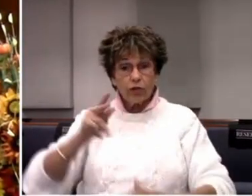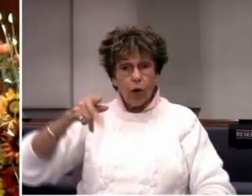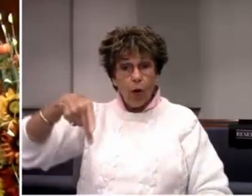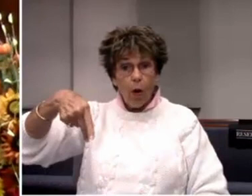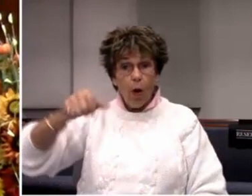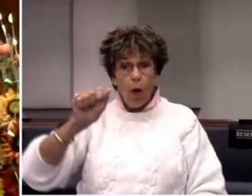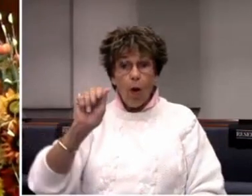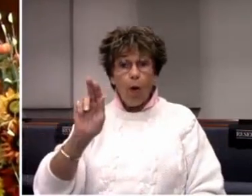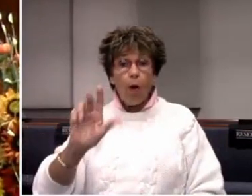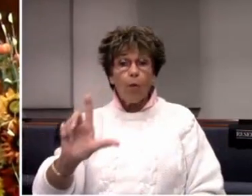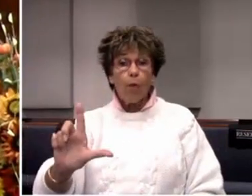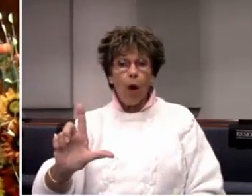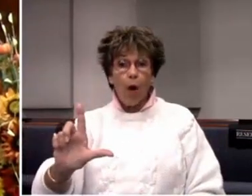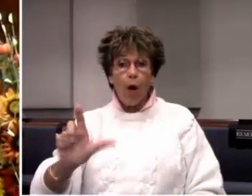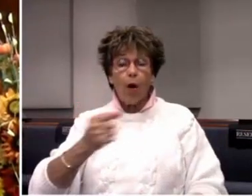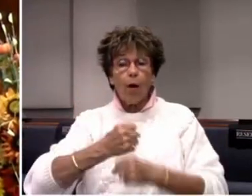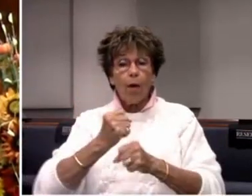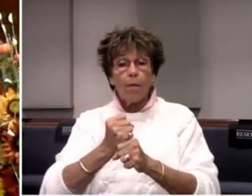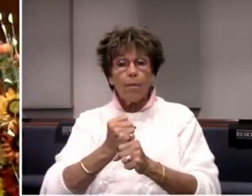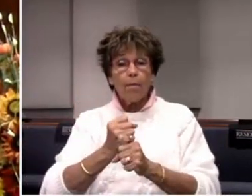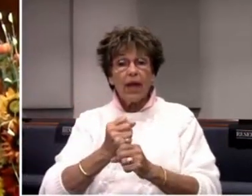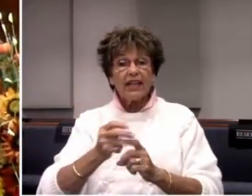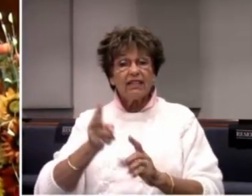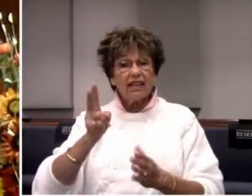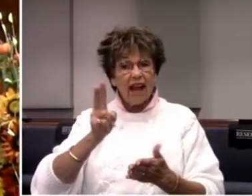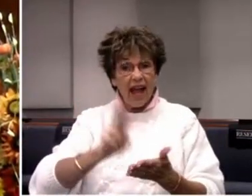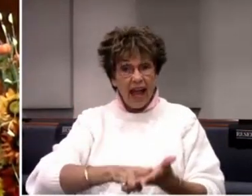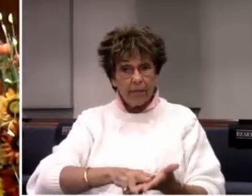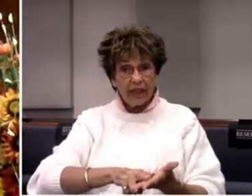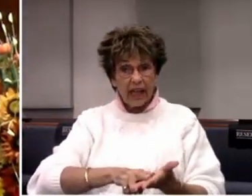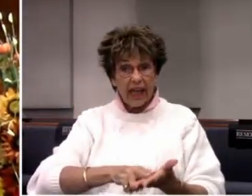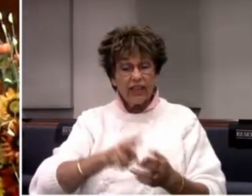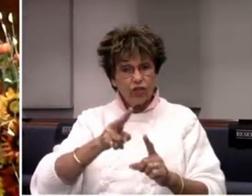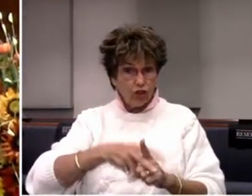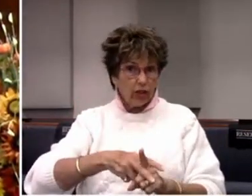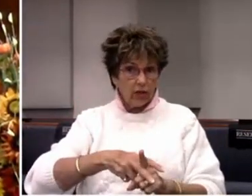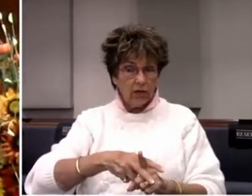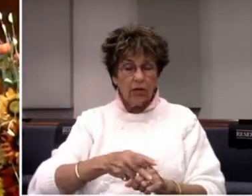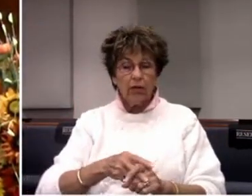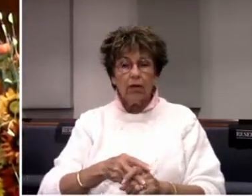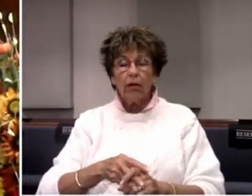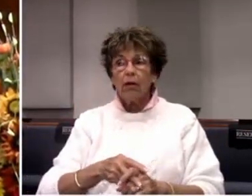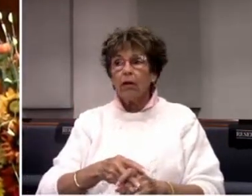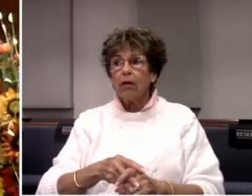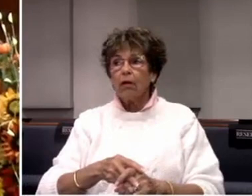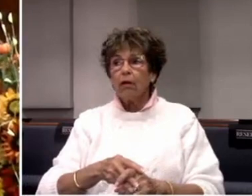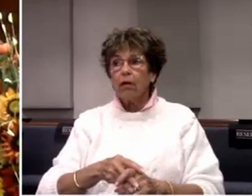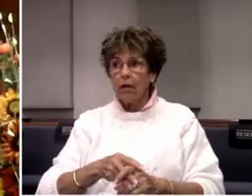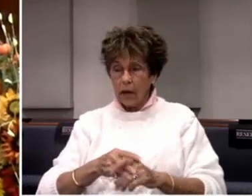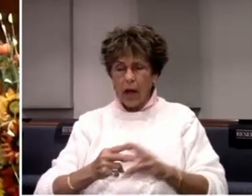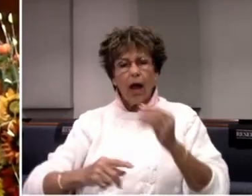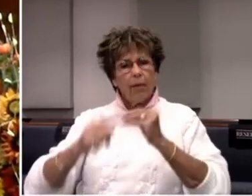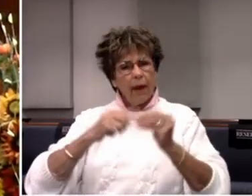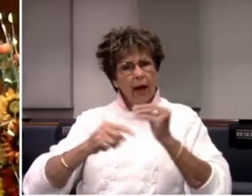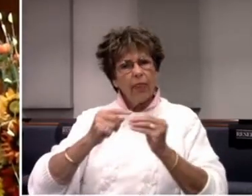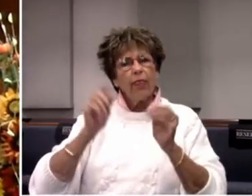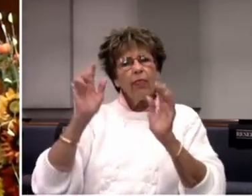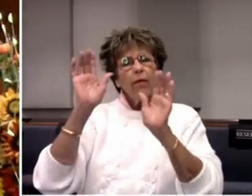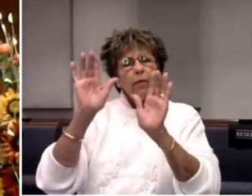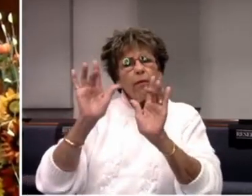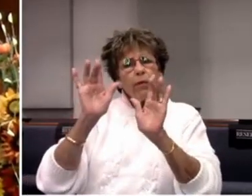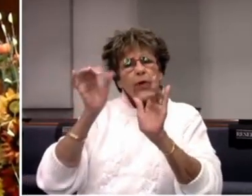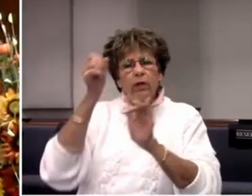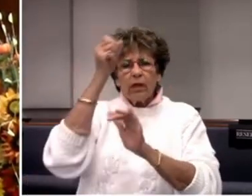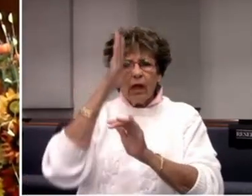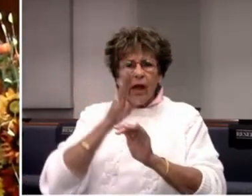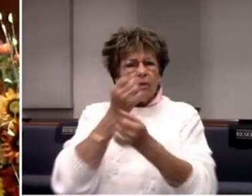makes an application beginning in chapter number 12, based off of the mercies of God. This is the